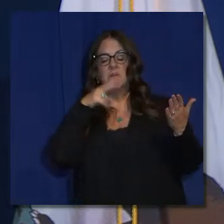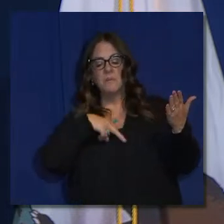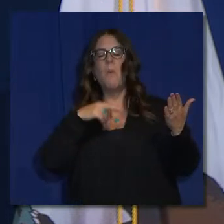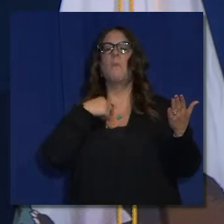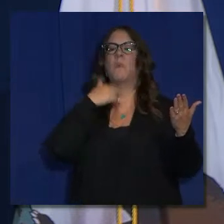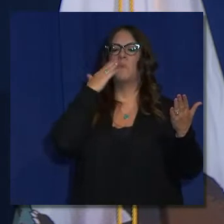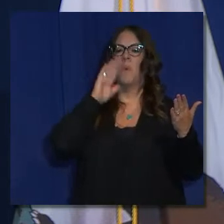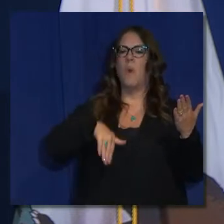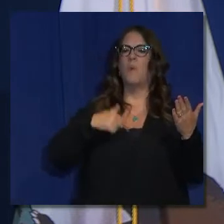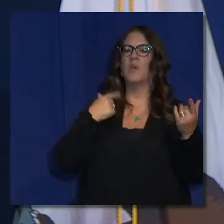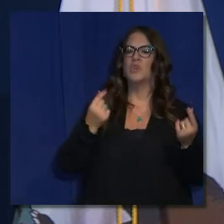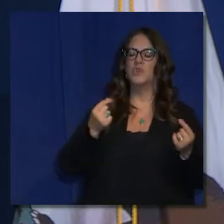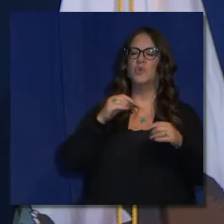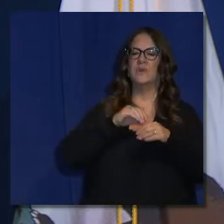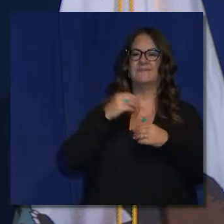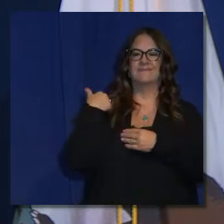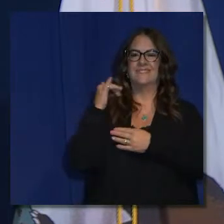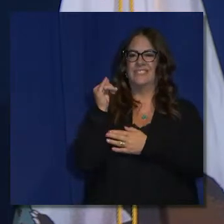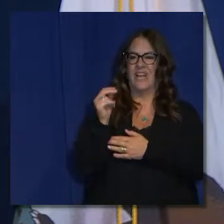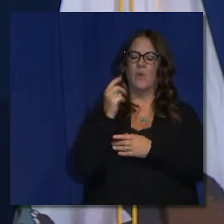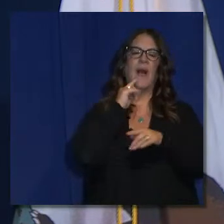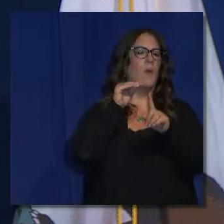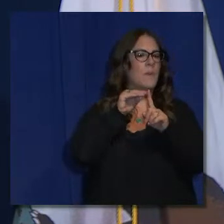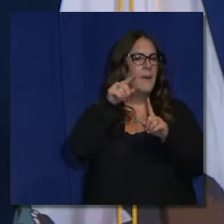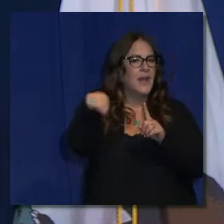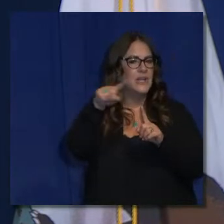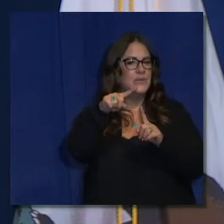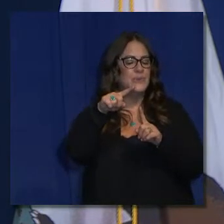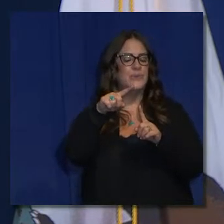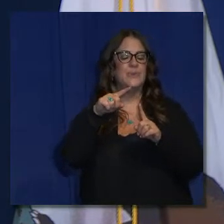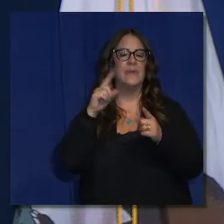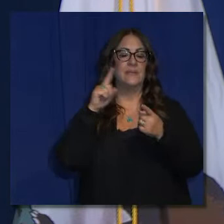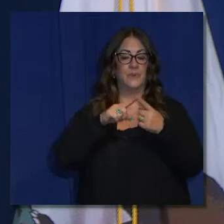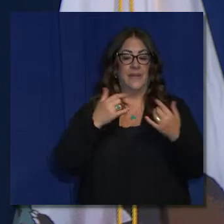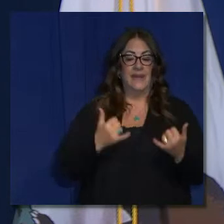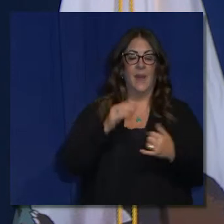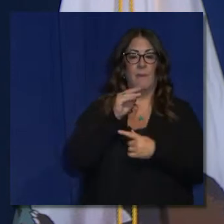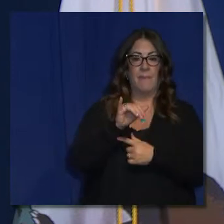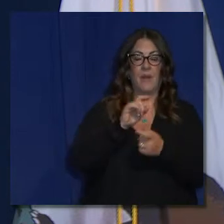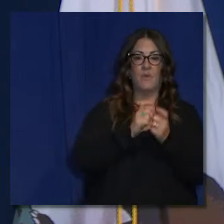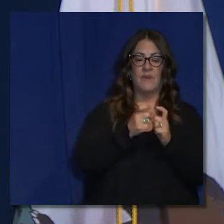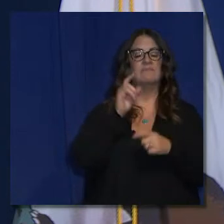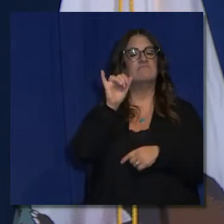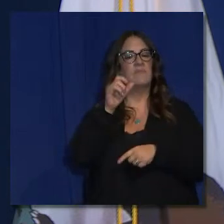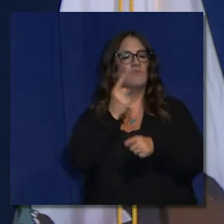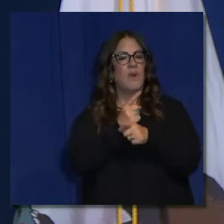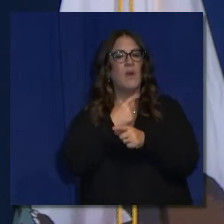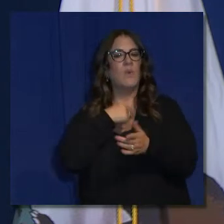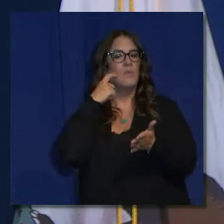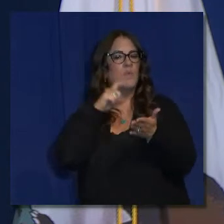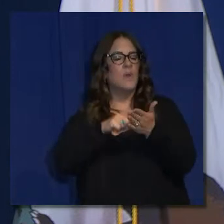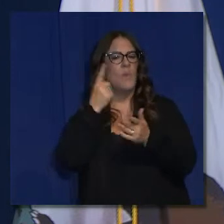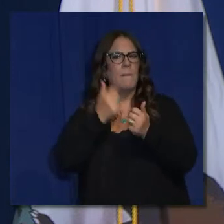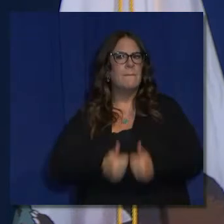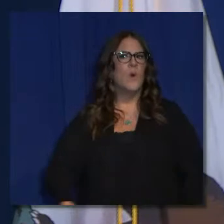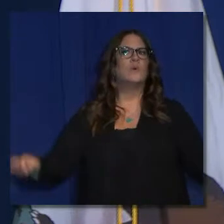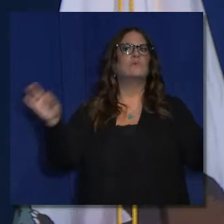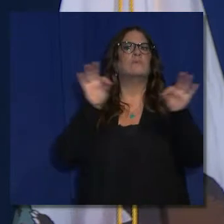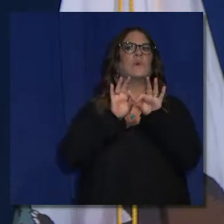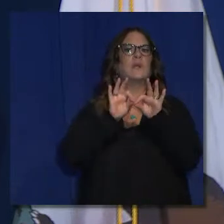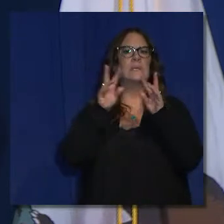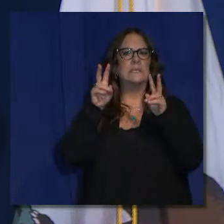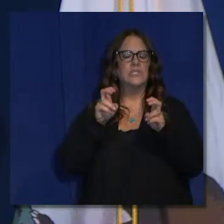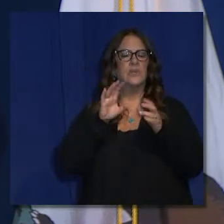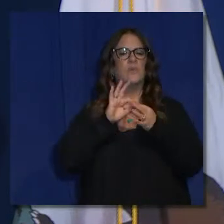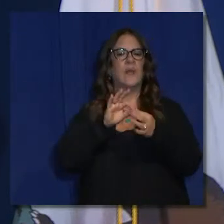In January, and we reminded you of this in January, I'll remind you of the May revise, recognized one of the critical issues is around